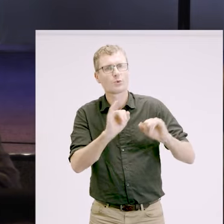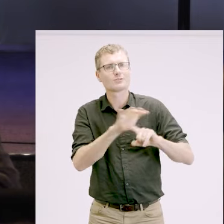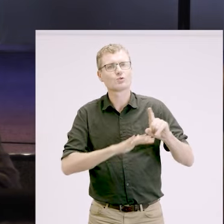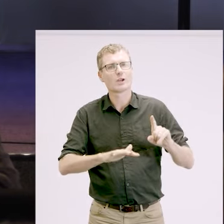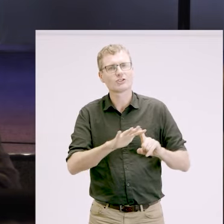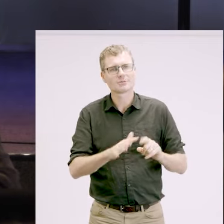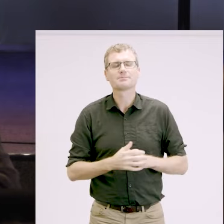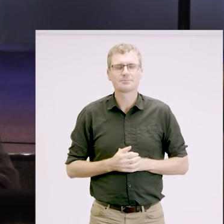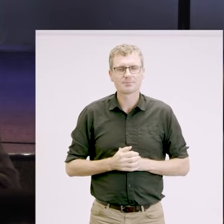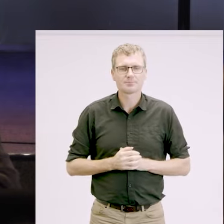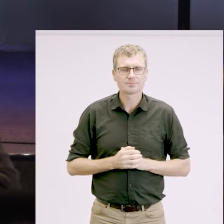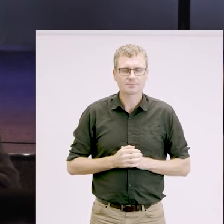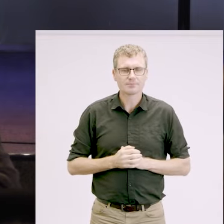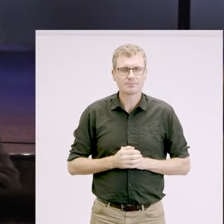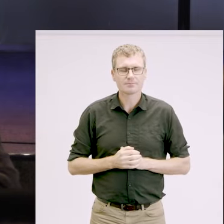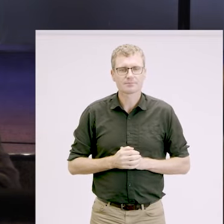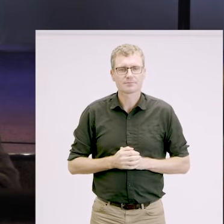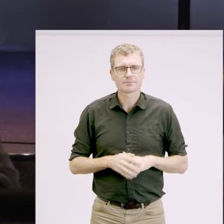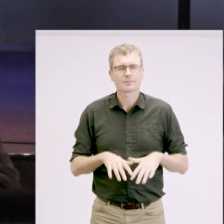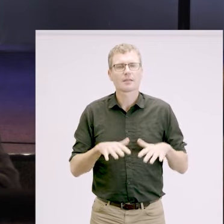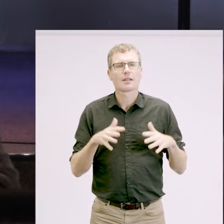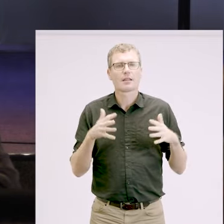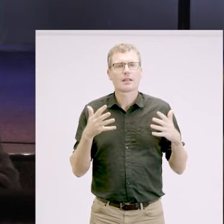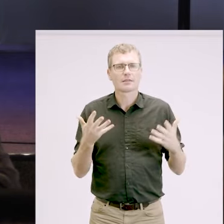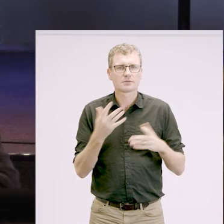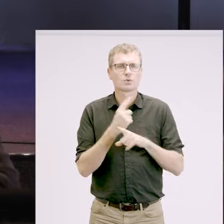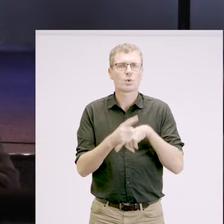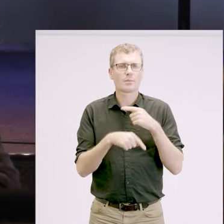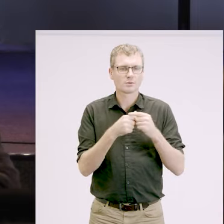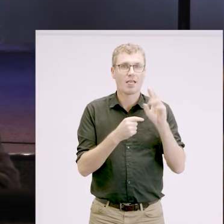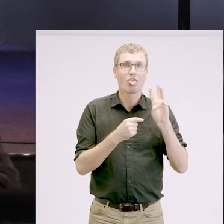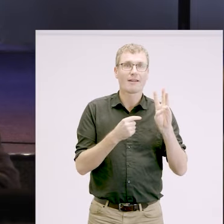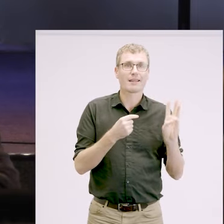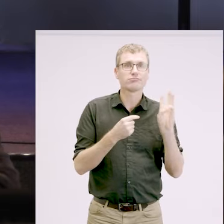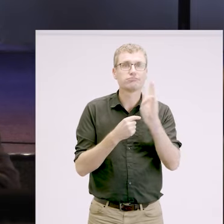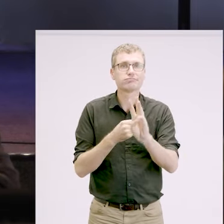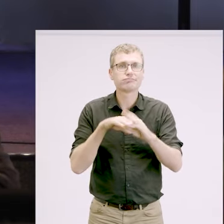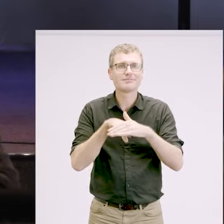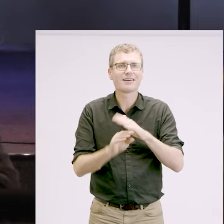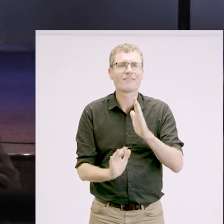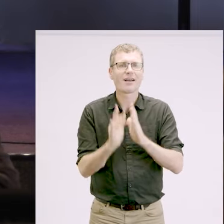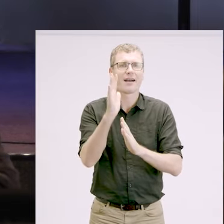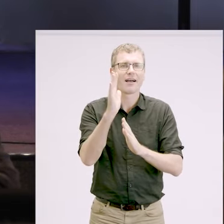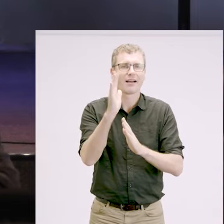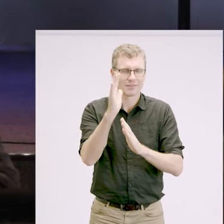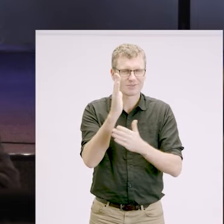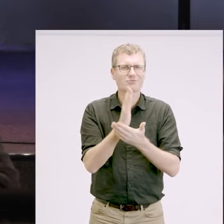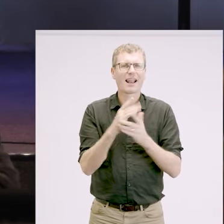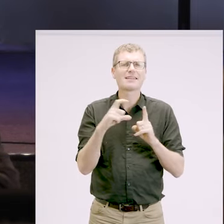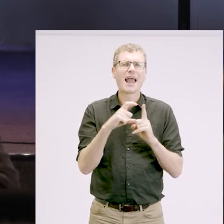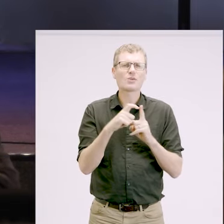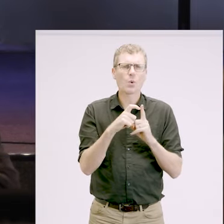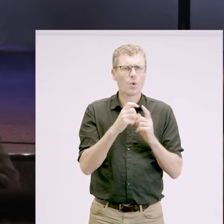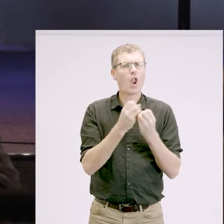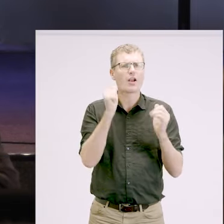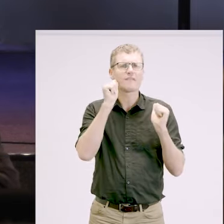through to the end of this mess of a situation, right? And then there's the story of the fiery furnace. Daniel has